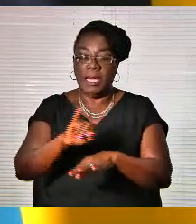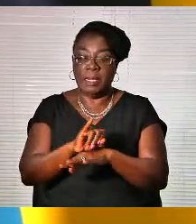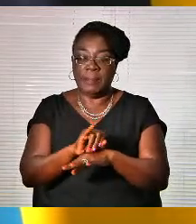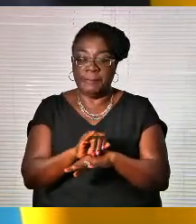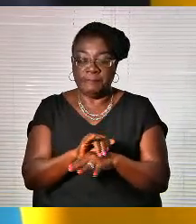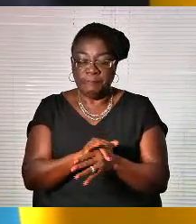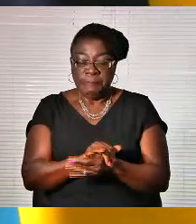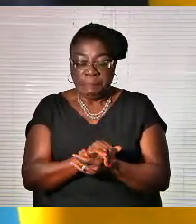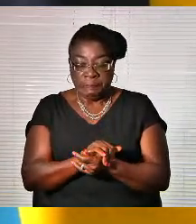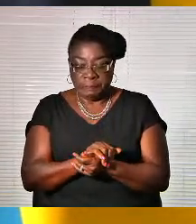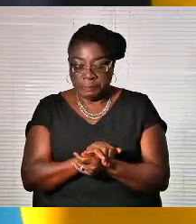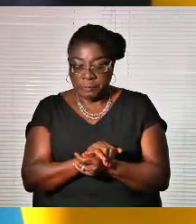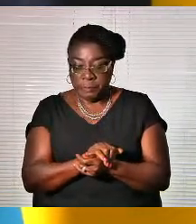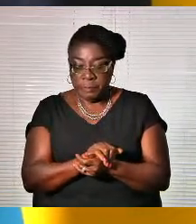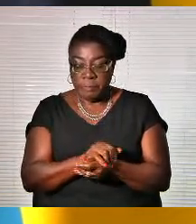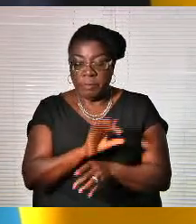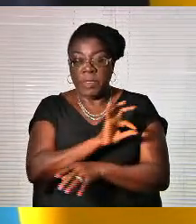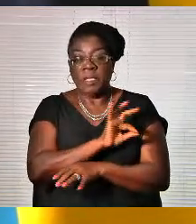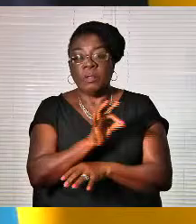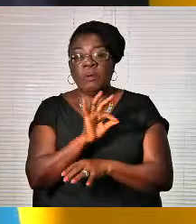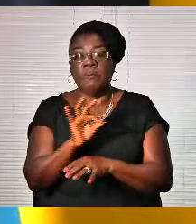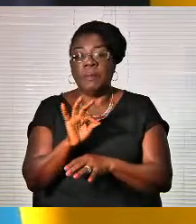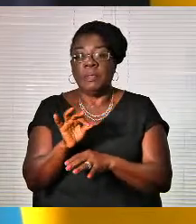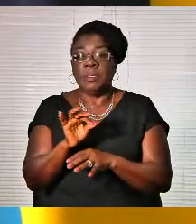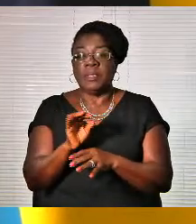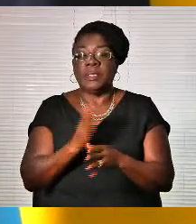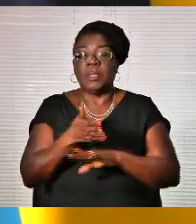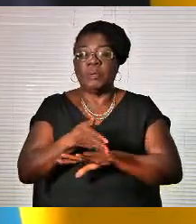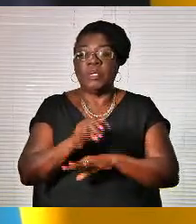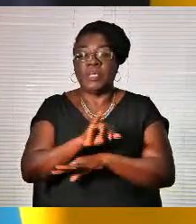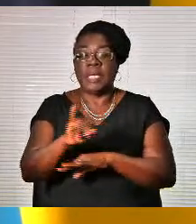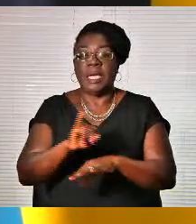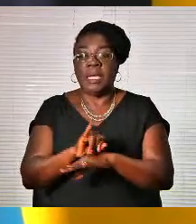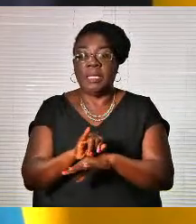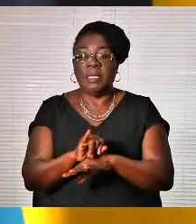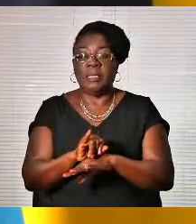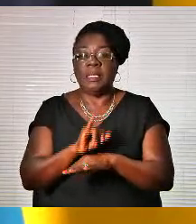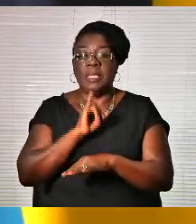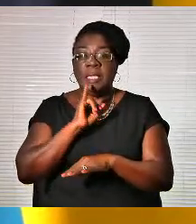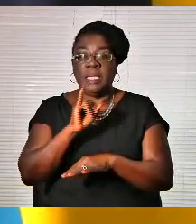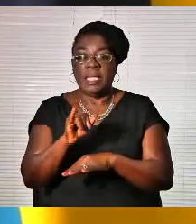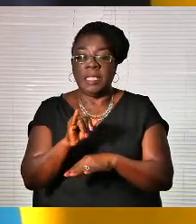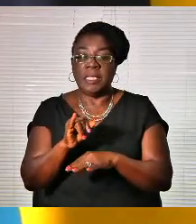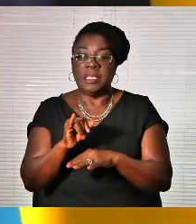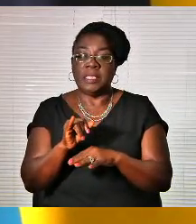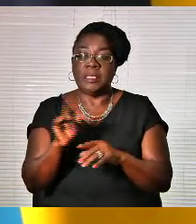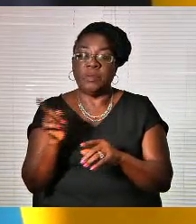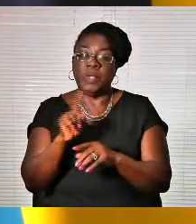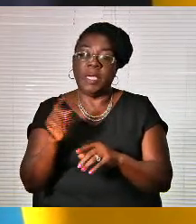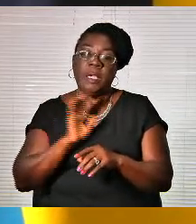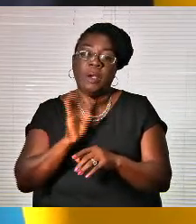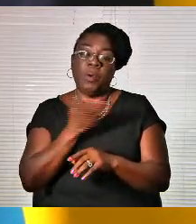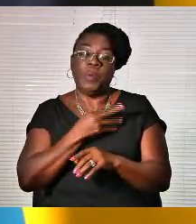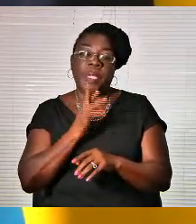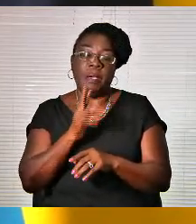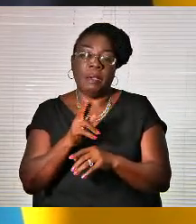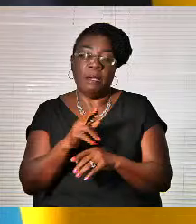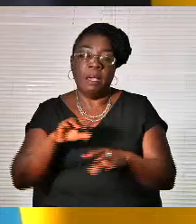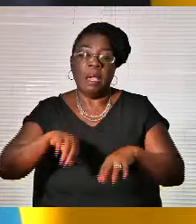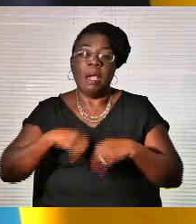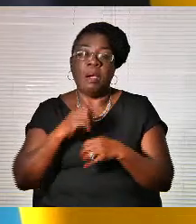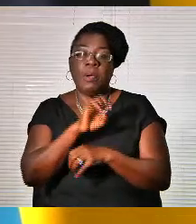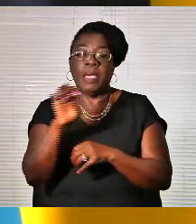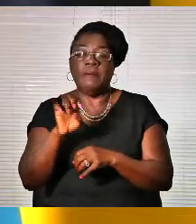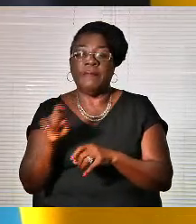Certainly, COVID cases across the island is pretty much where we are. However, as